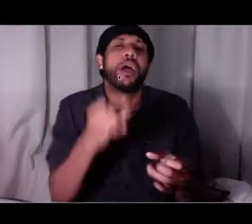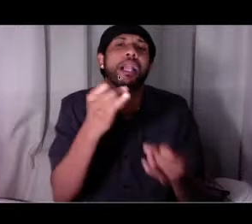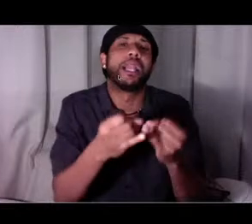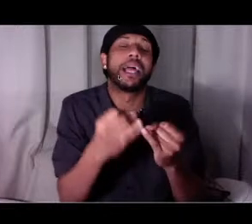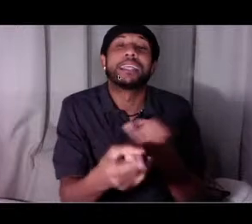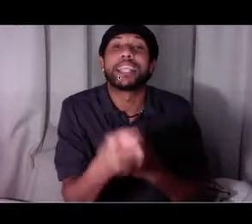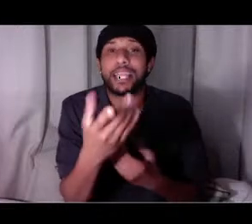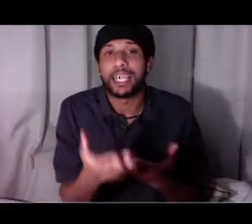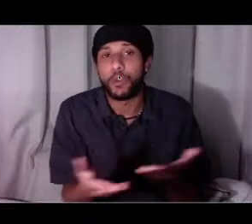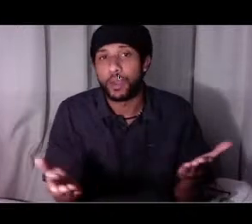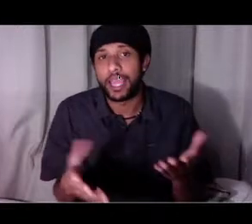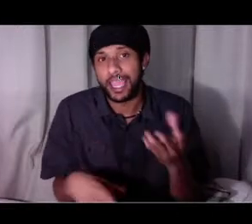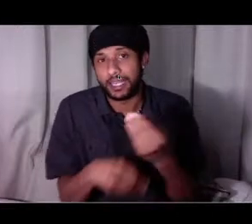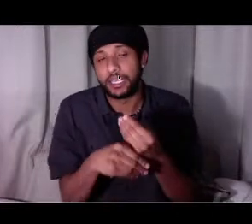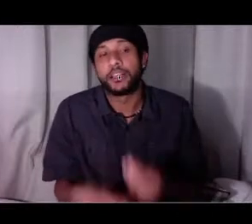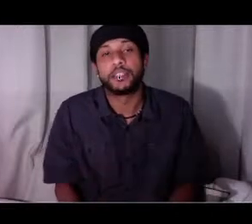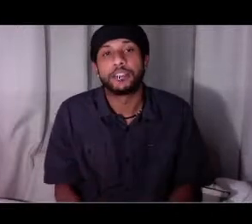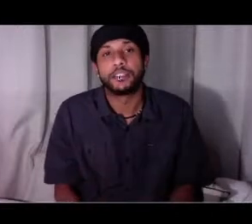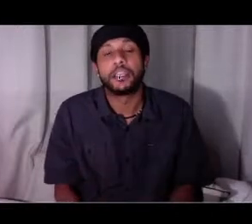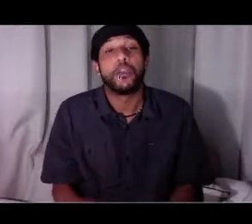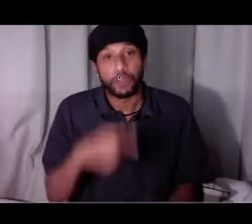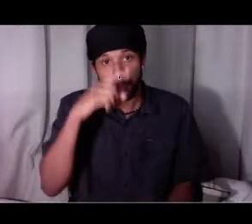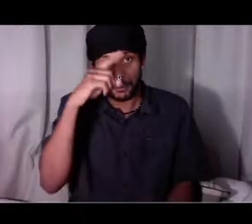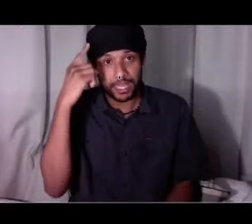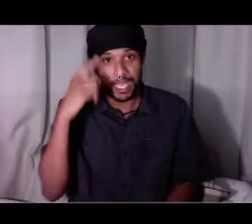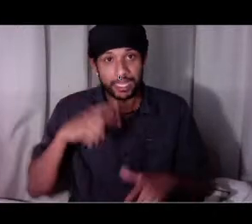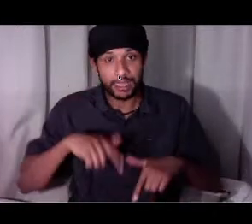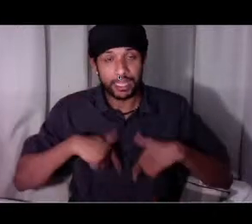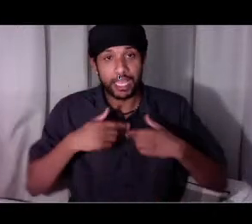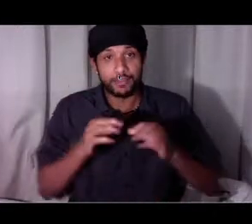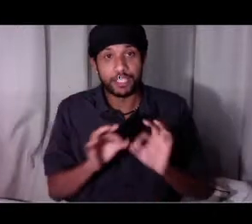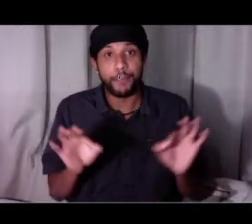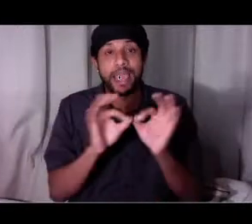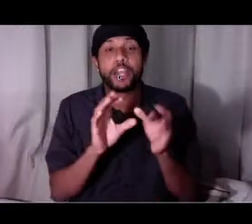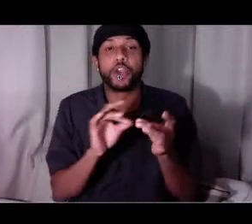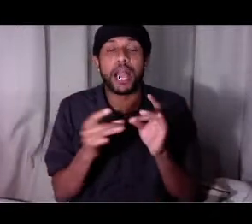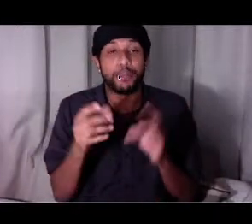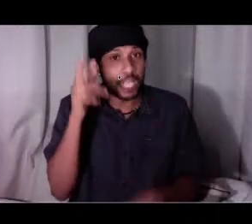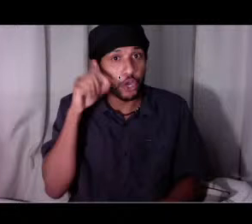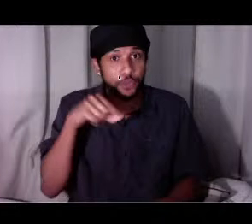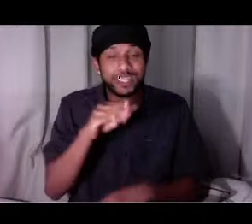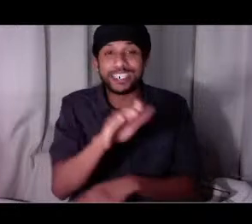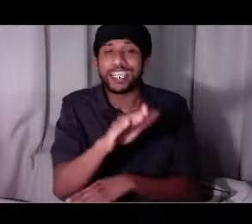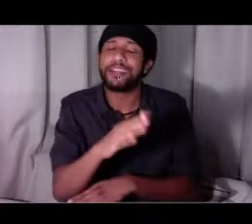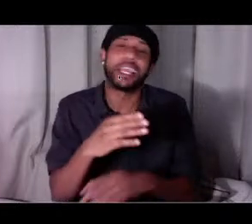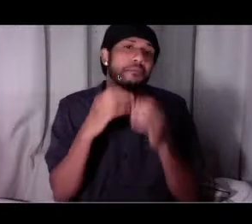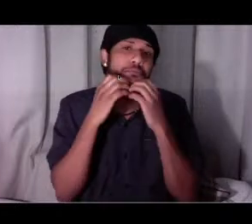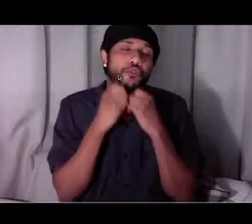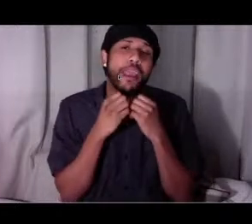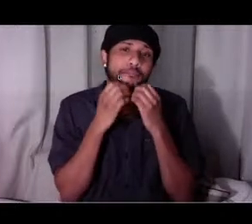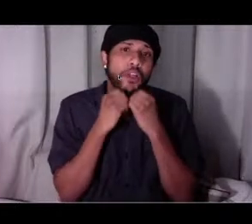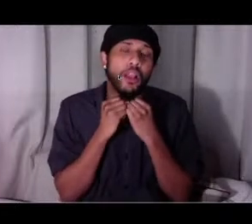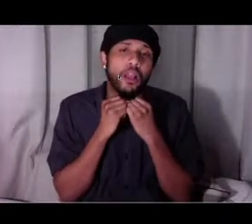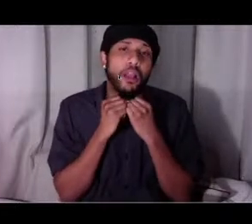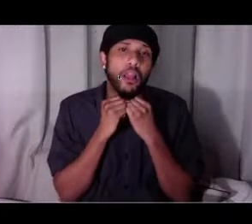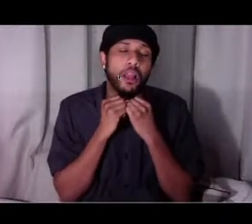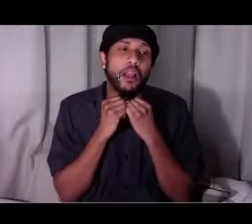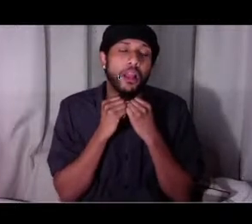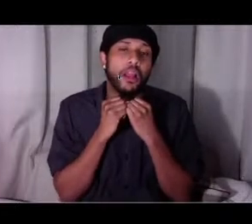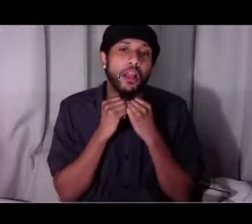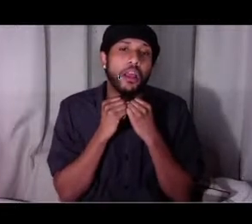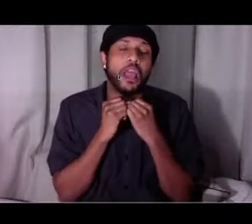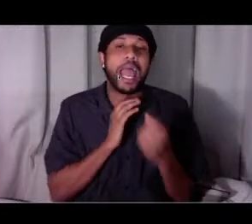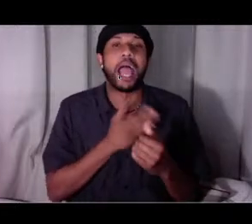thing I do want with the black lives matter comments that I heard this evening I'm so grateful that we've reached our